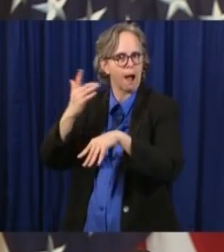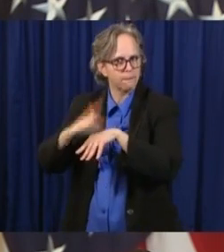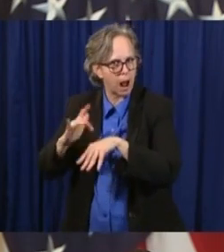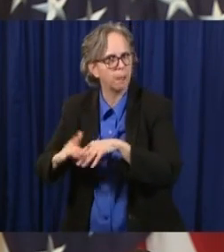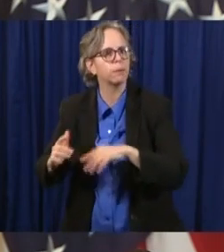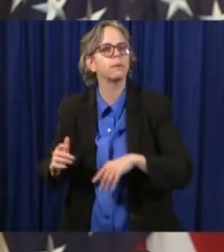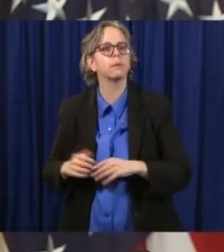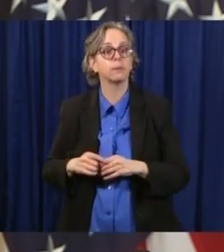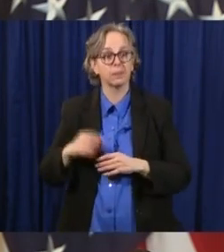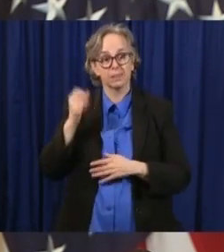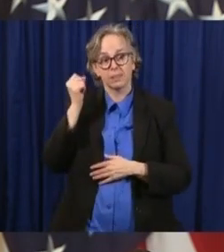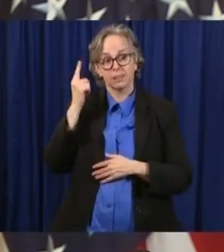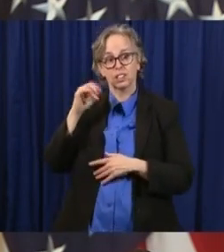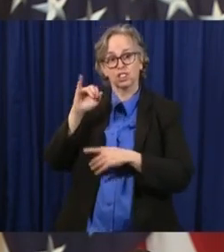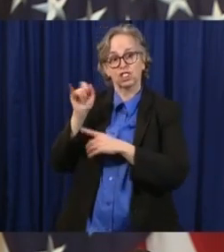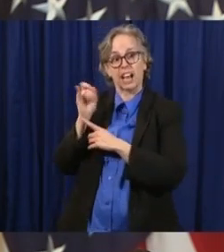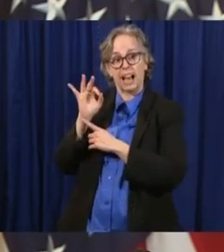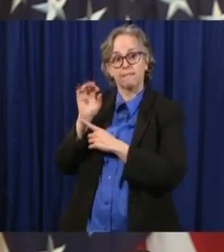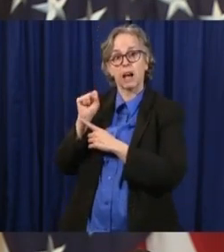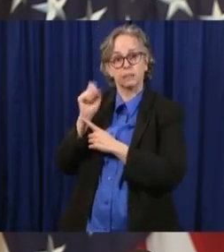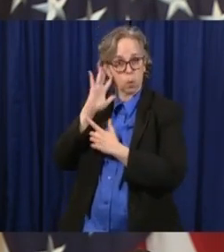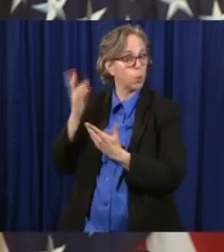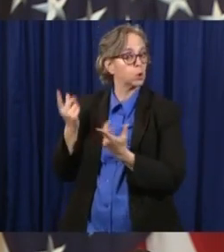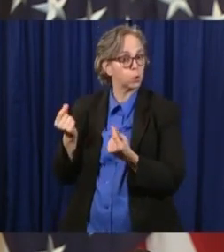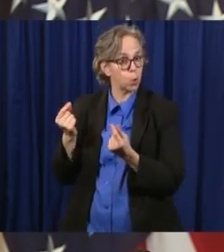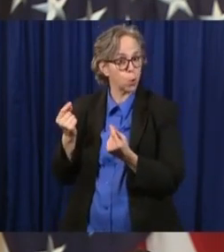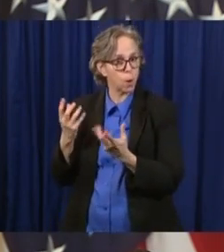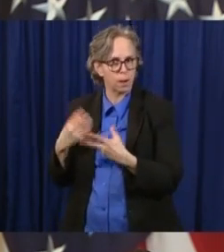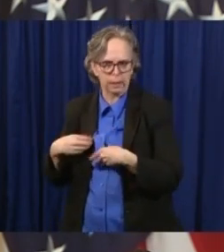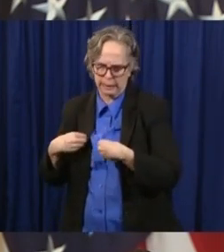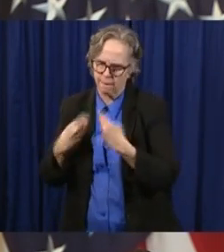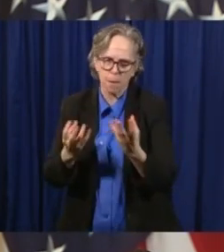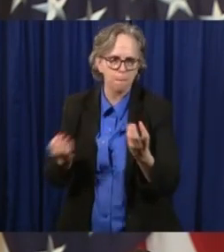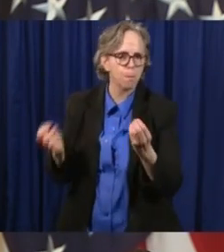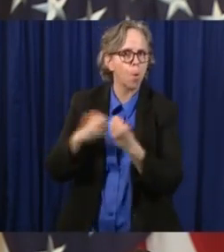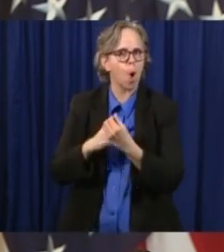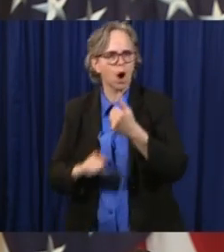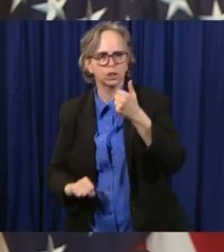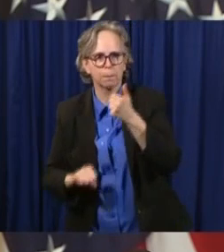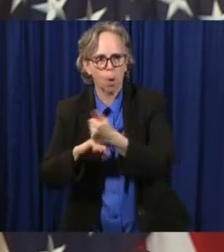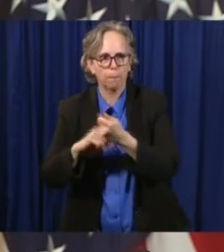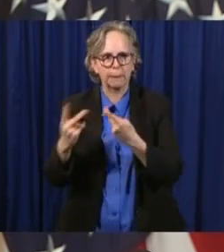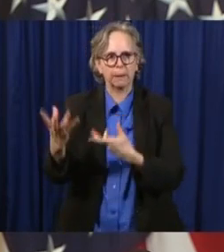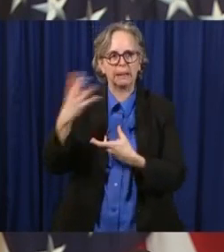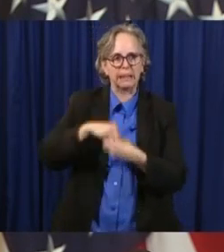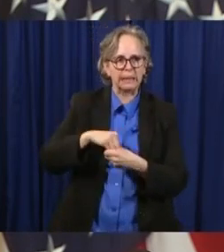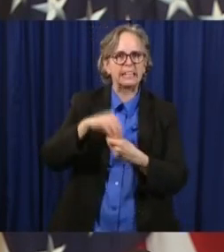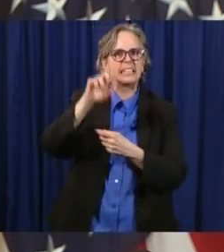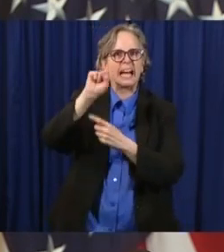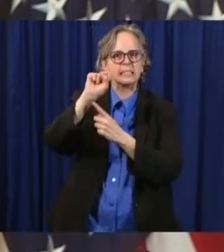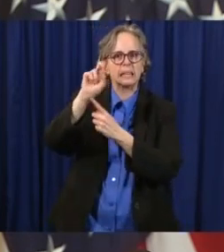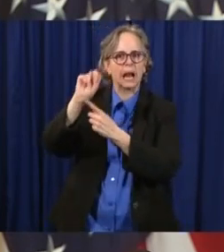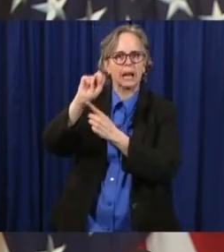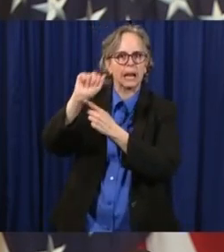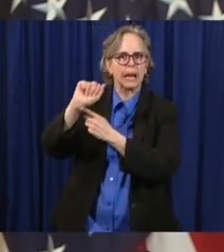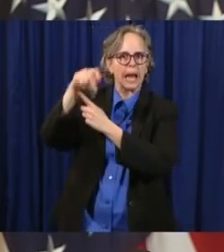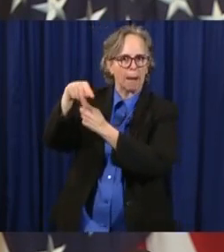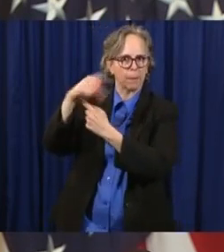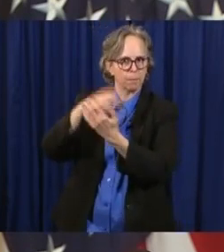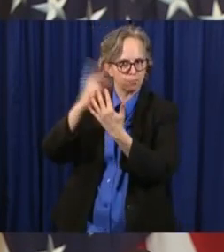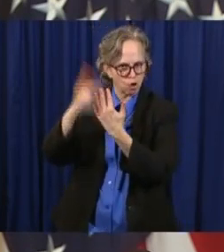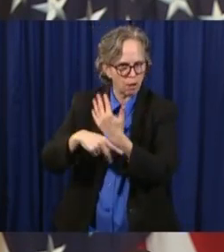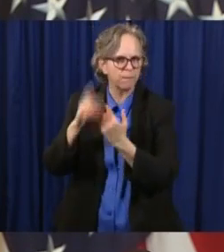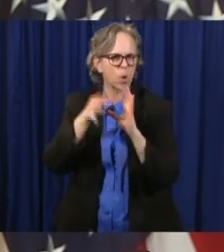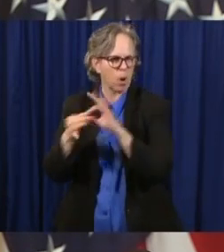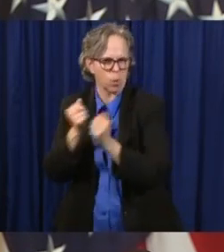will provide additional support to Ohioans enrolled in the SNAP program during the pandemic. Beginning this week, those who did